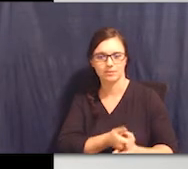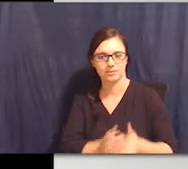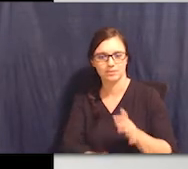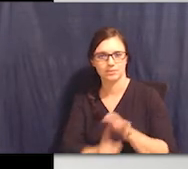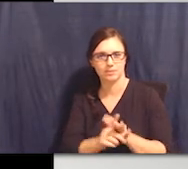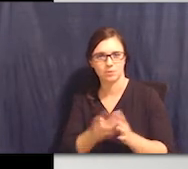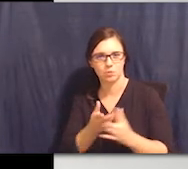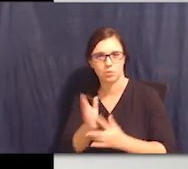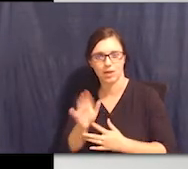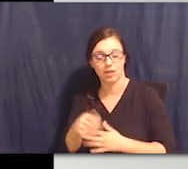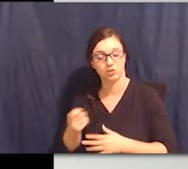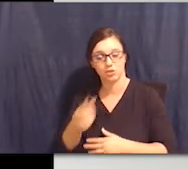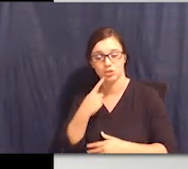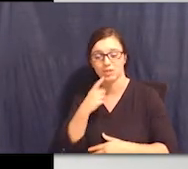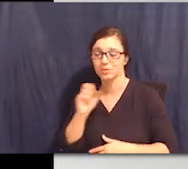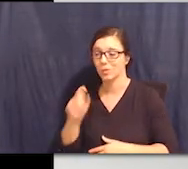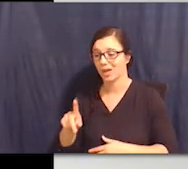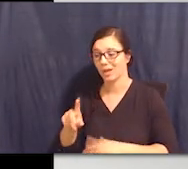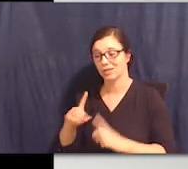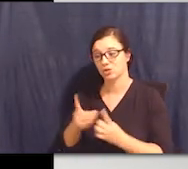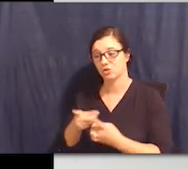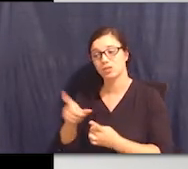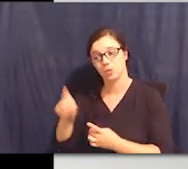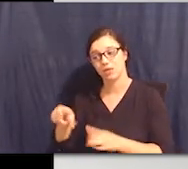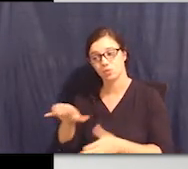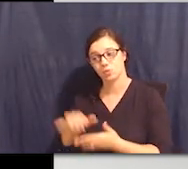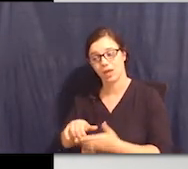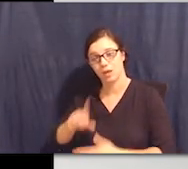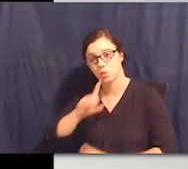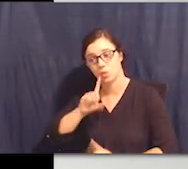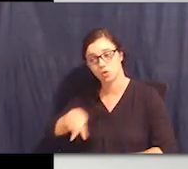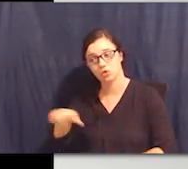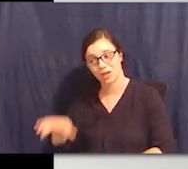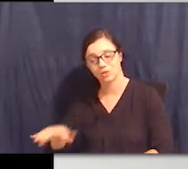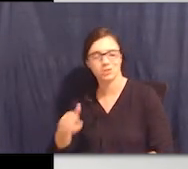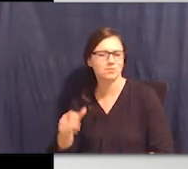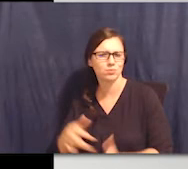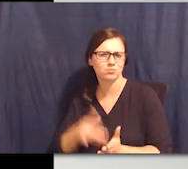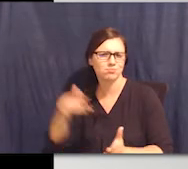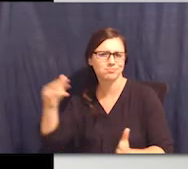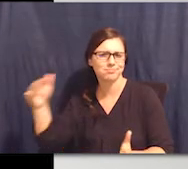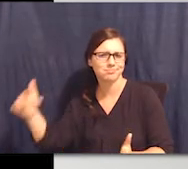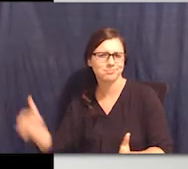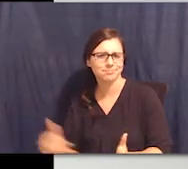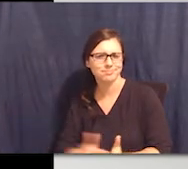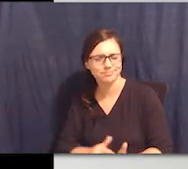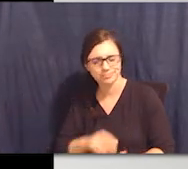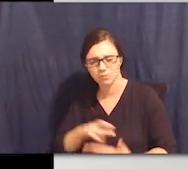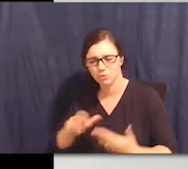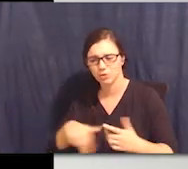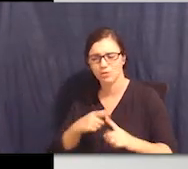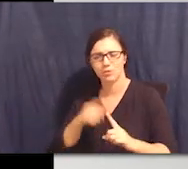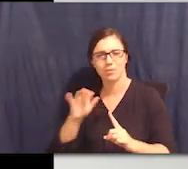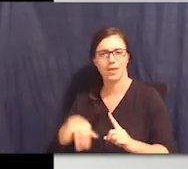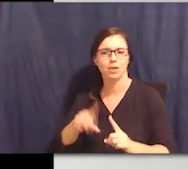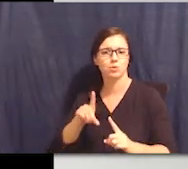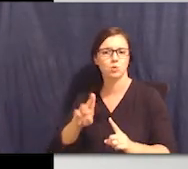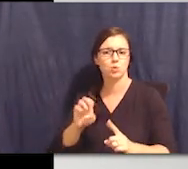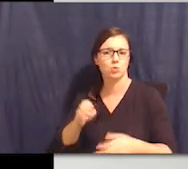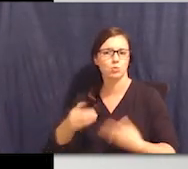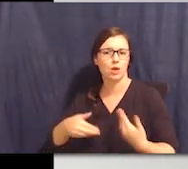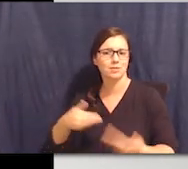that. The judge says, okay, district, you've got to do that. That's an ordered action. And that doesn't happen very often as a result of the due